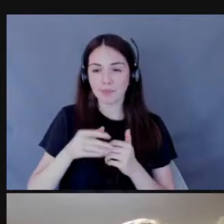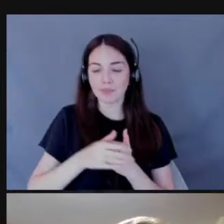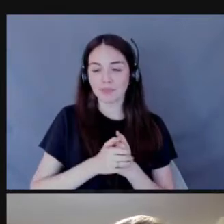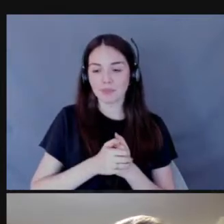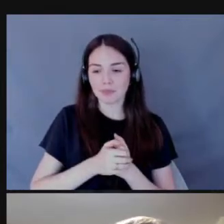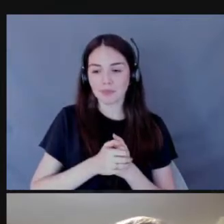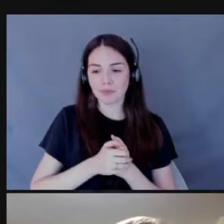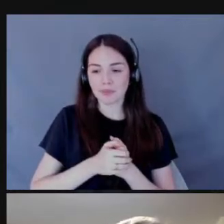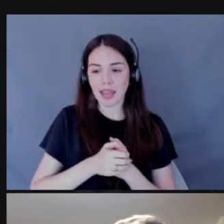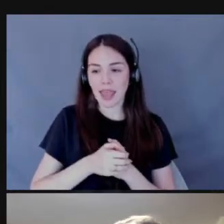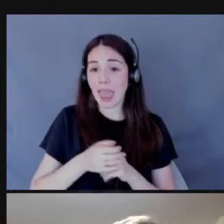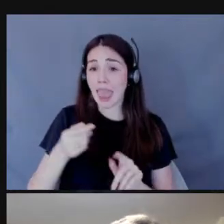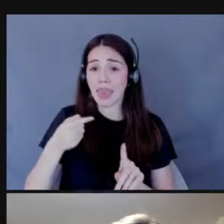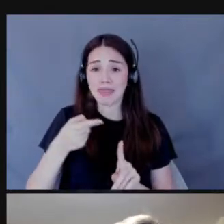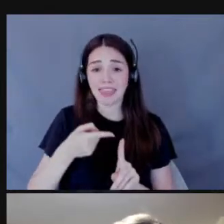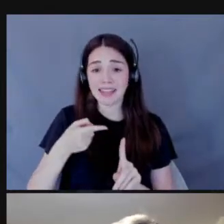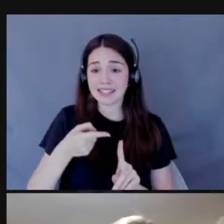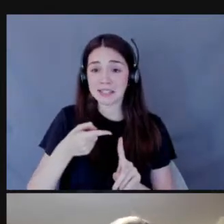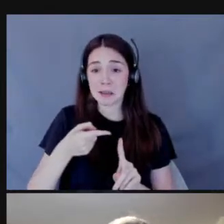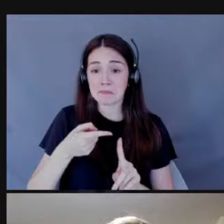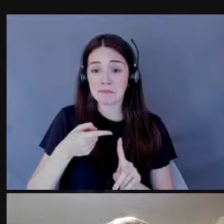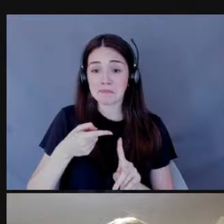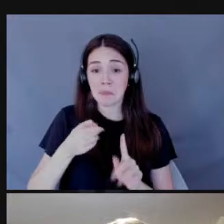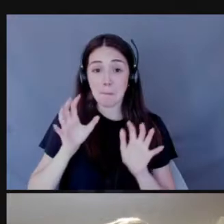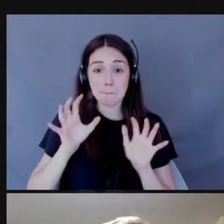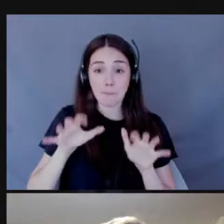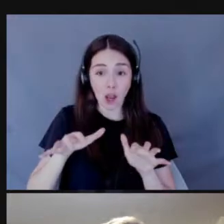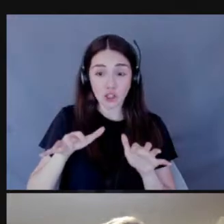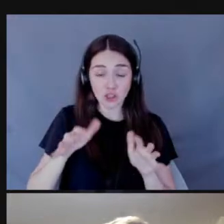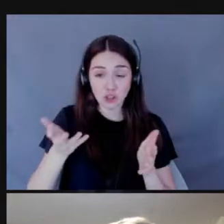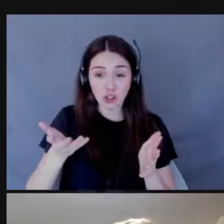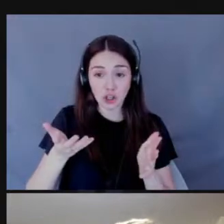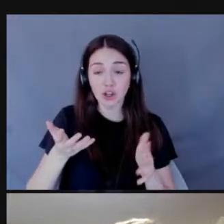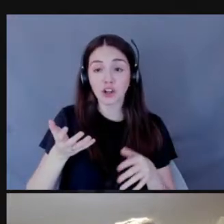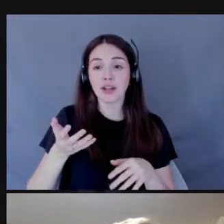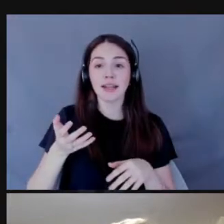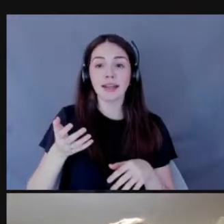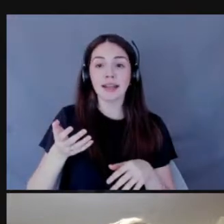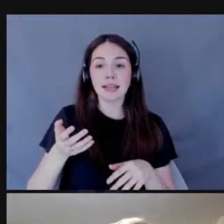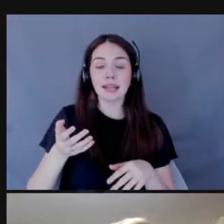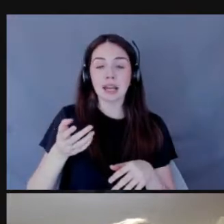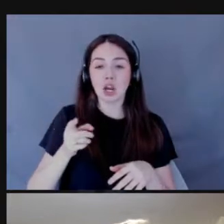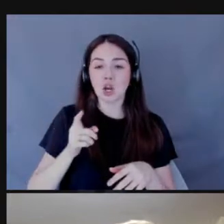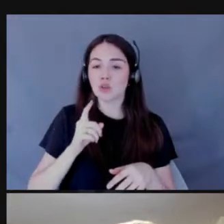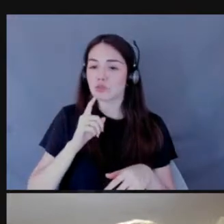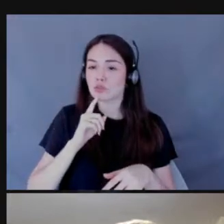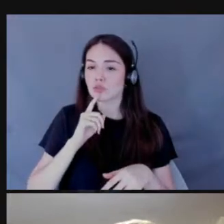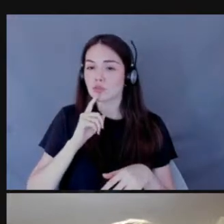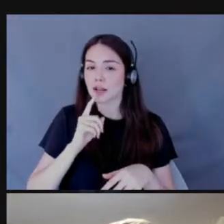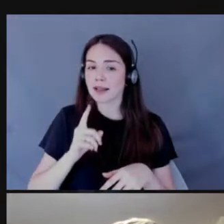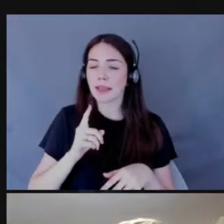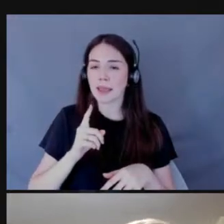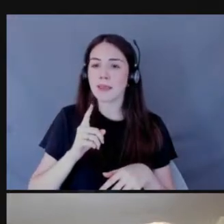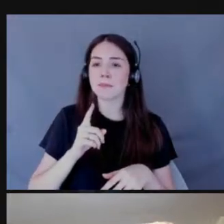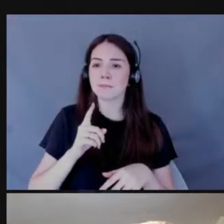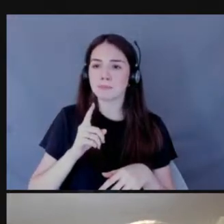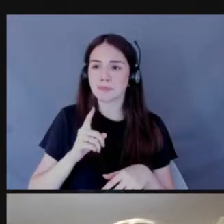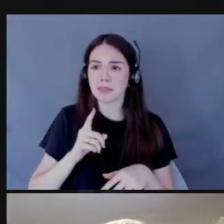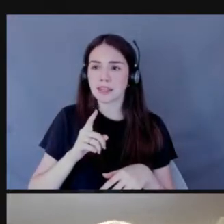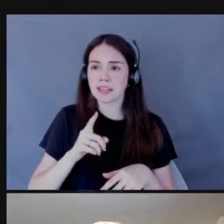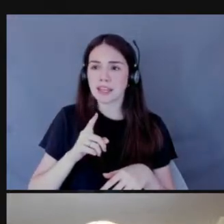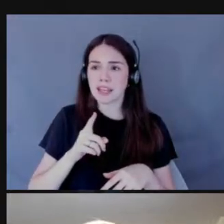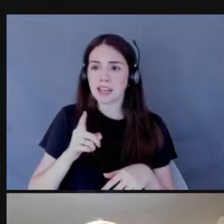this thing, whatever it was, really kind of hit a moment in time, the zeitgeist